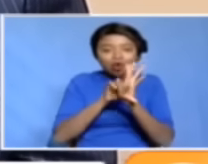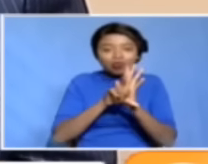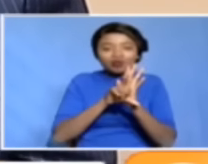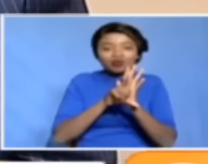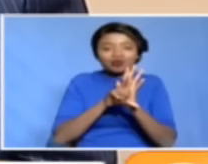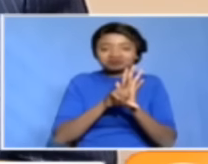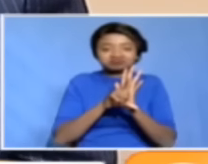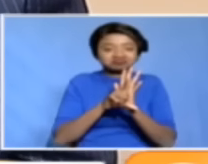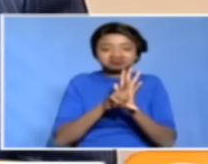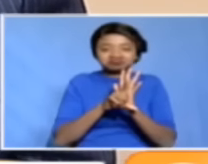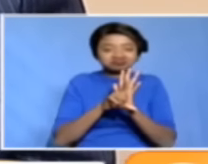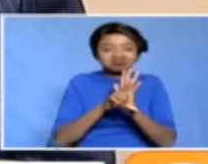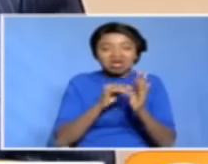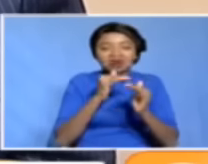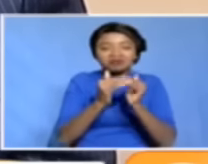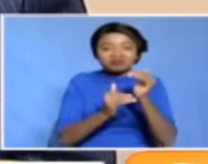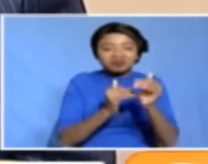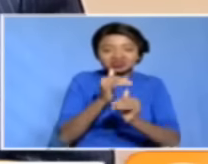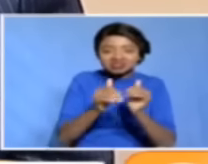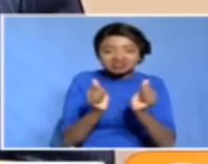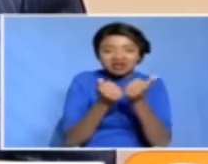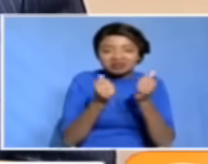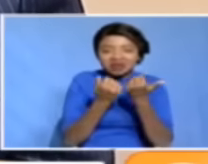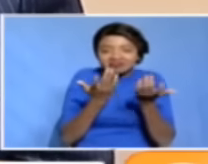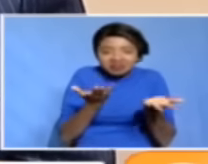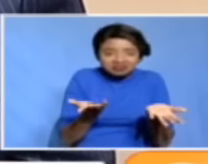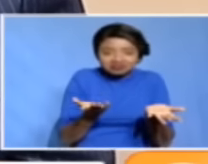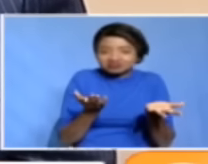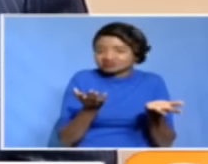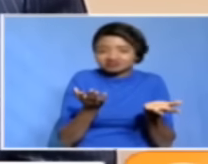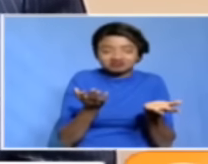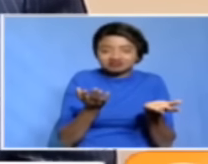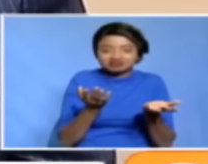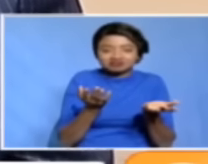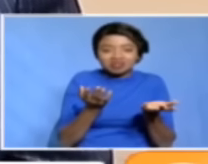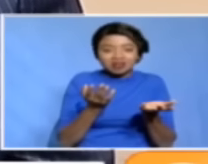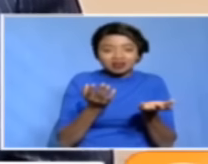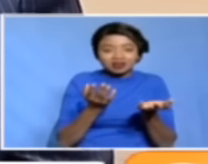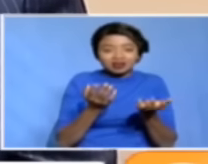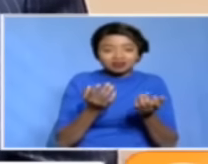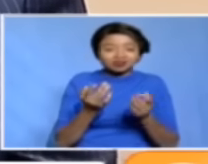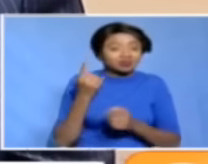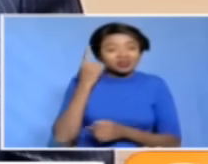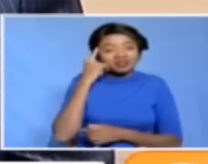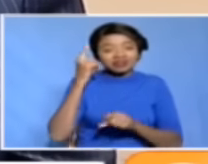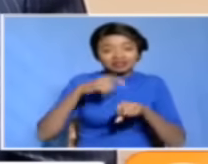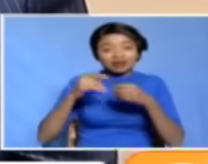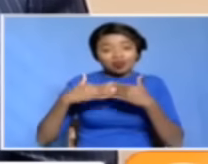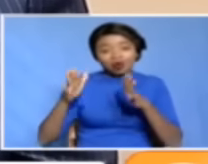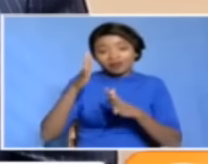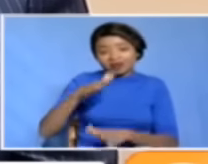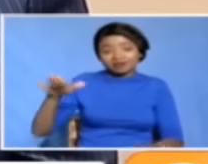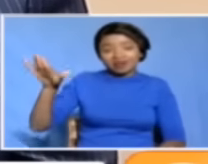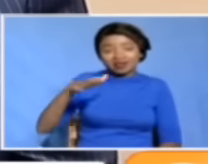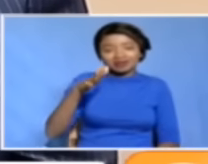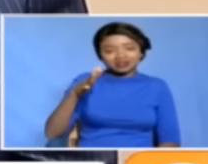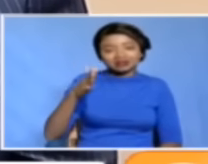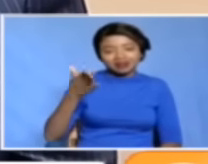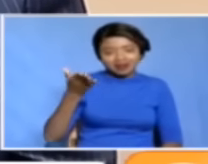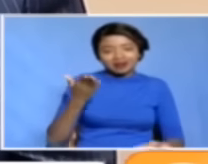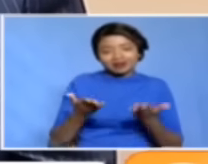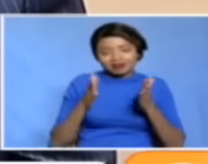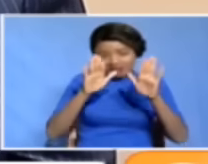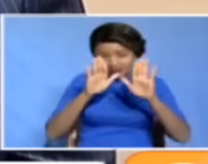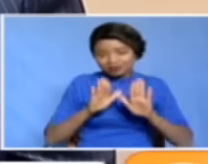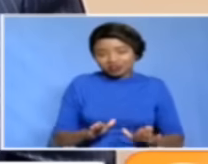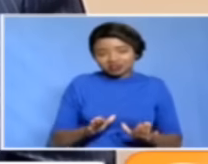the processes are not anchored in law. So I think when we open parliament, I think it is